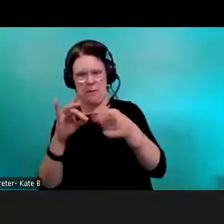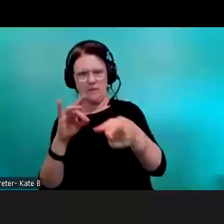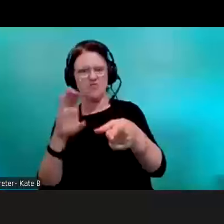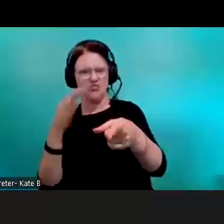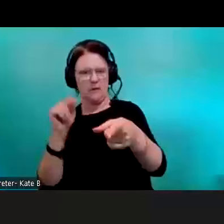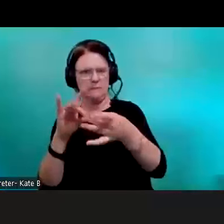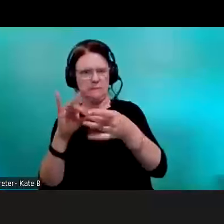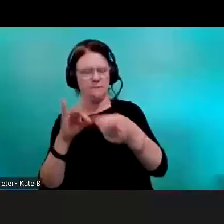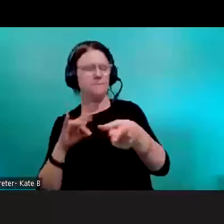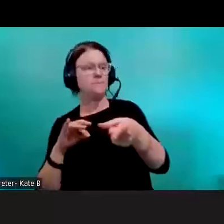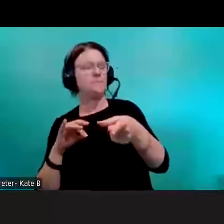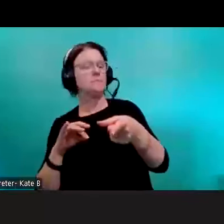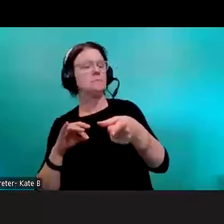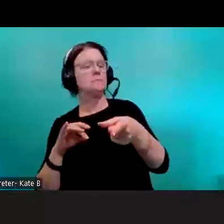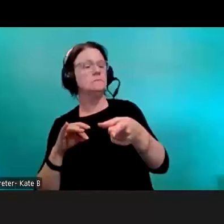chat about